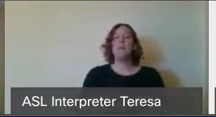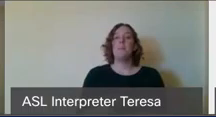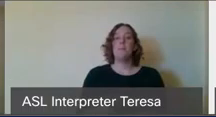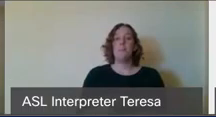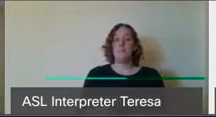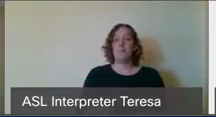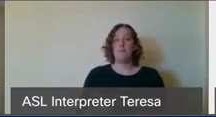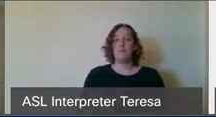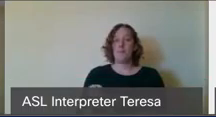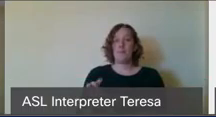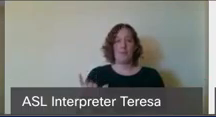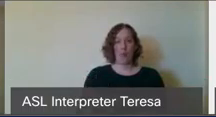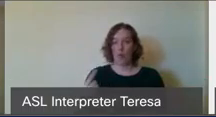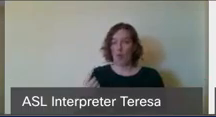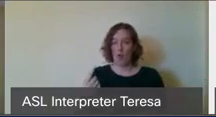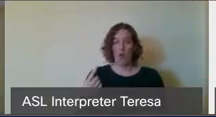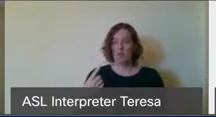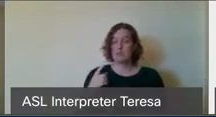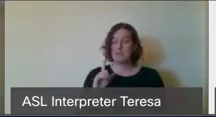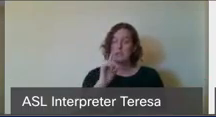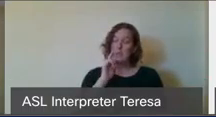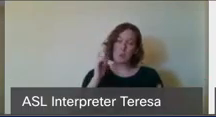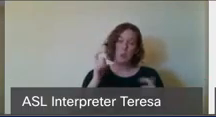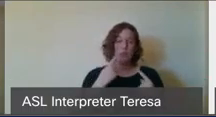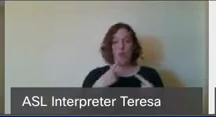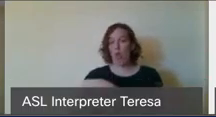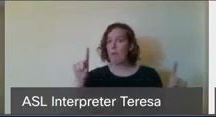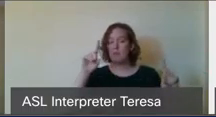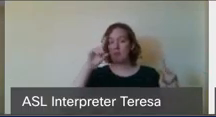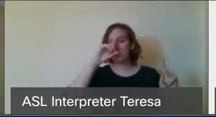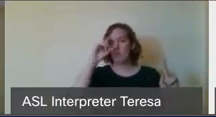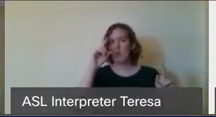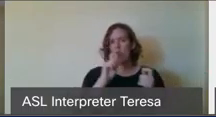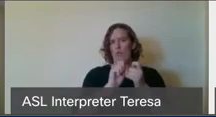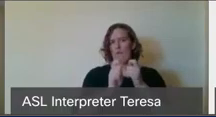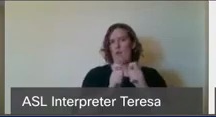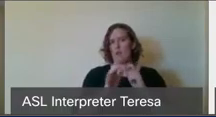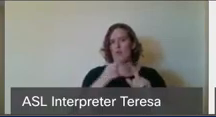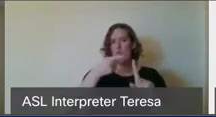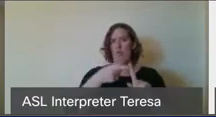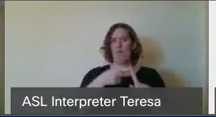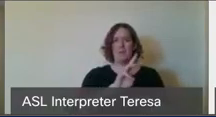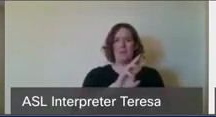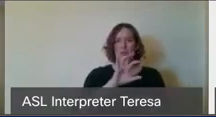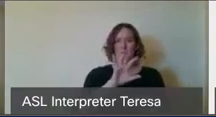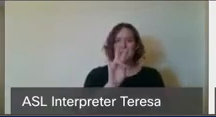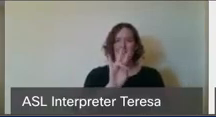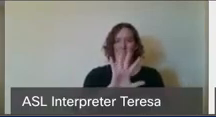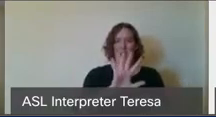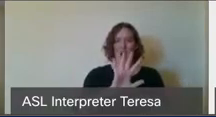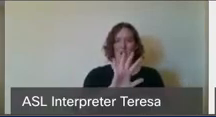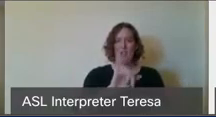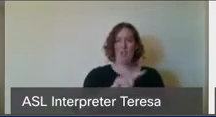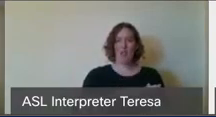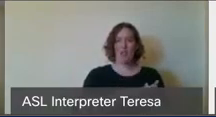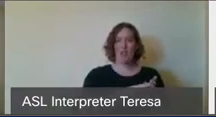a huge accomplishment given that we revised the goal from 675 originally